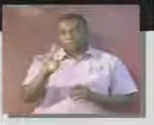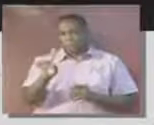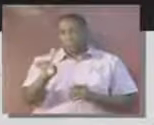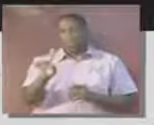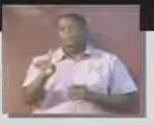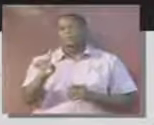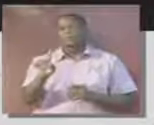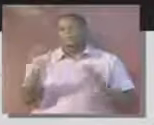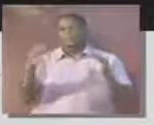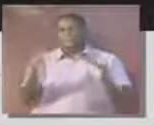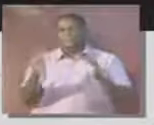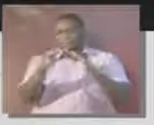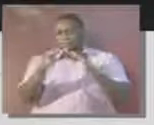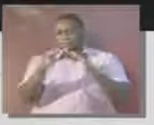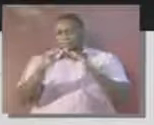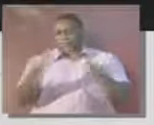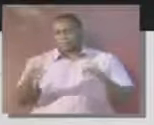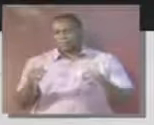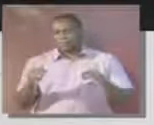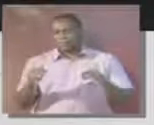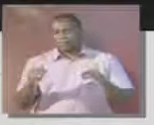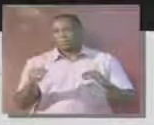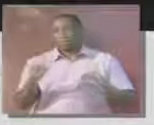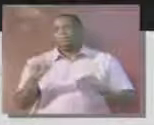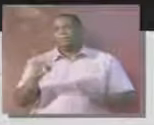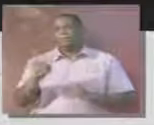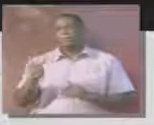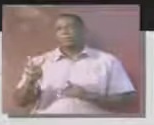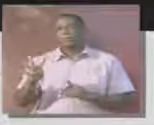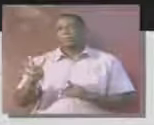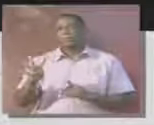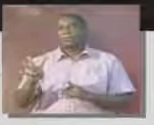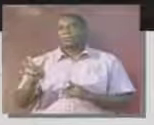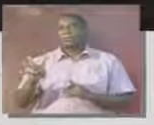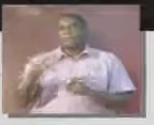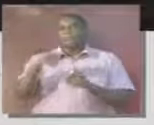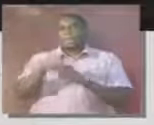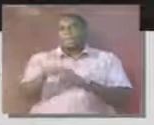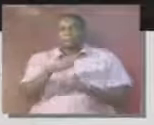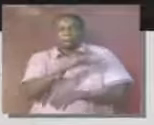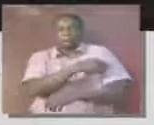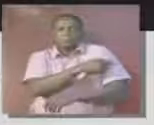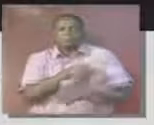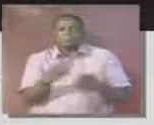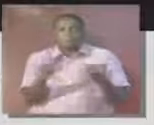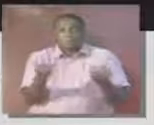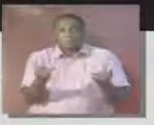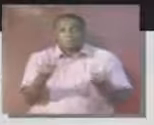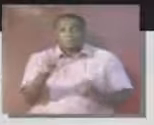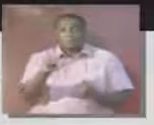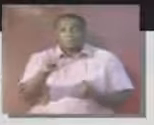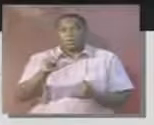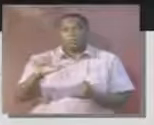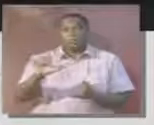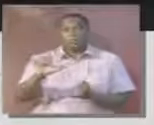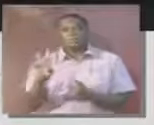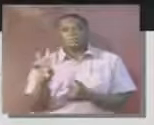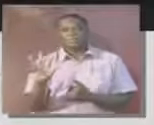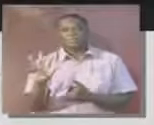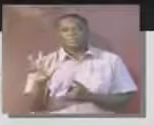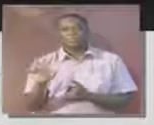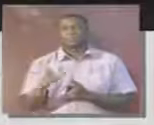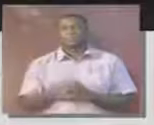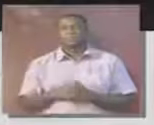facility 24 and persons who are in hospital at this time, 173. So a little later on,